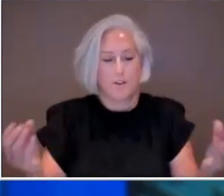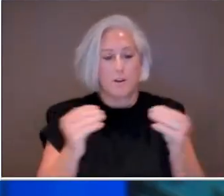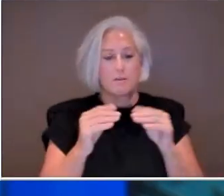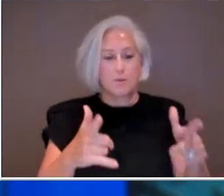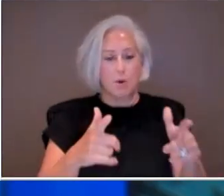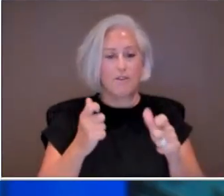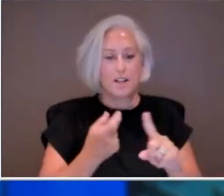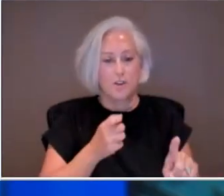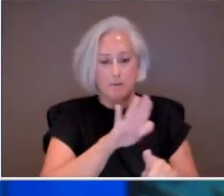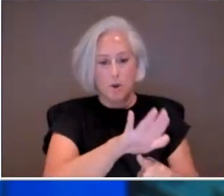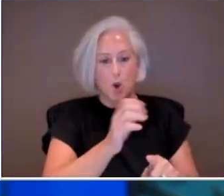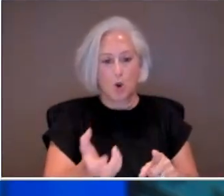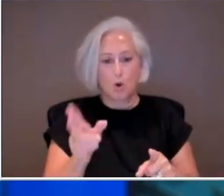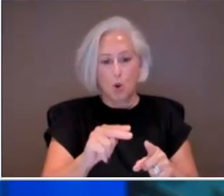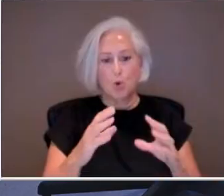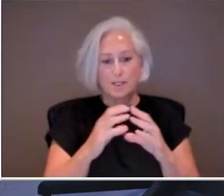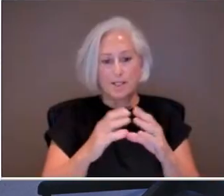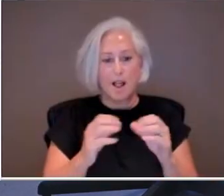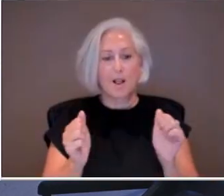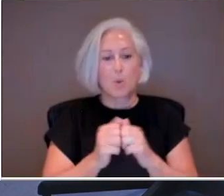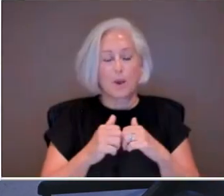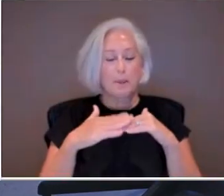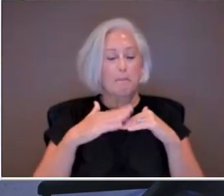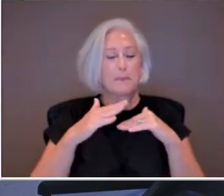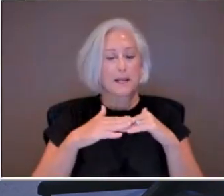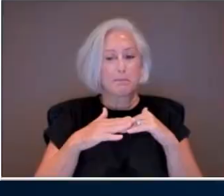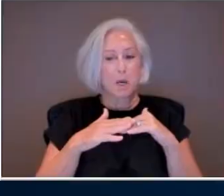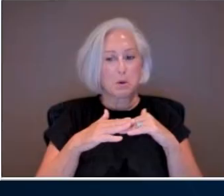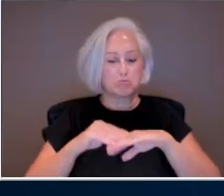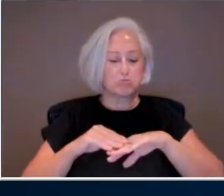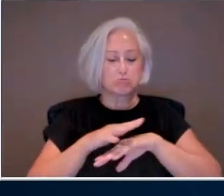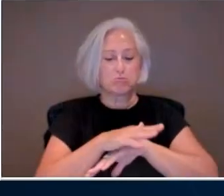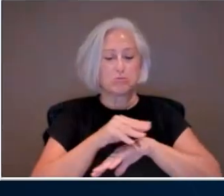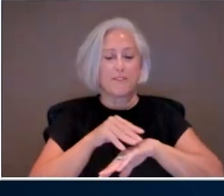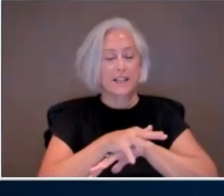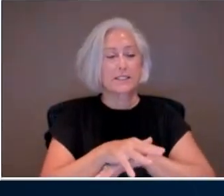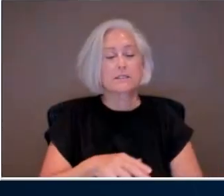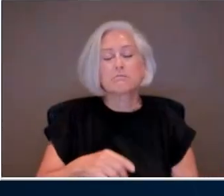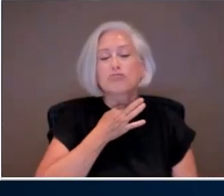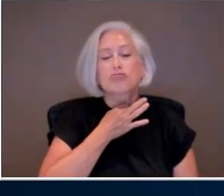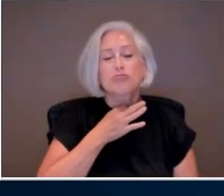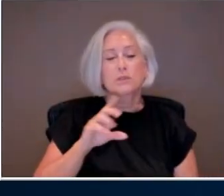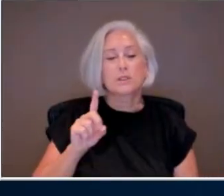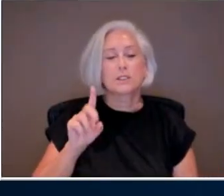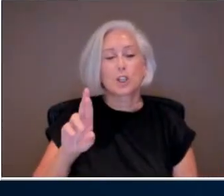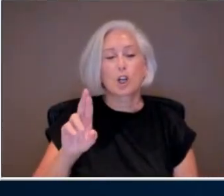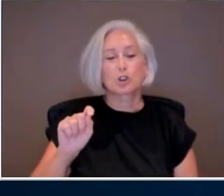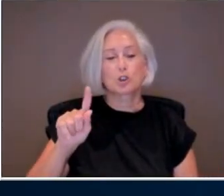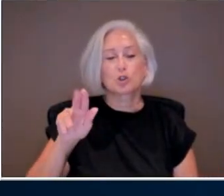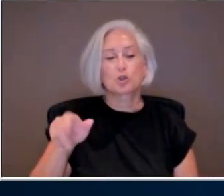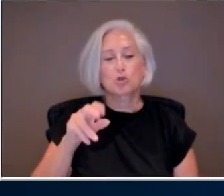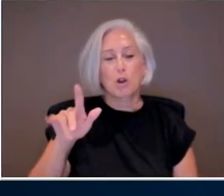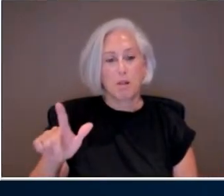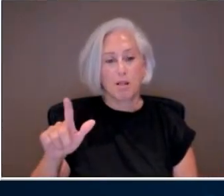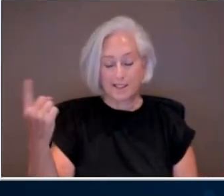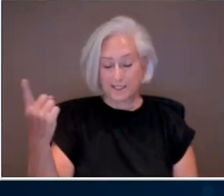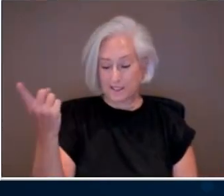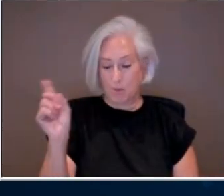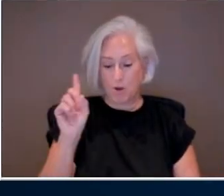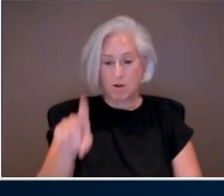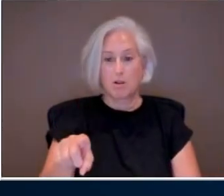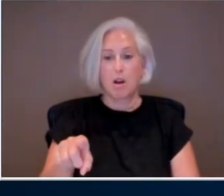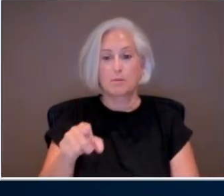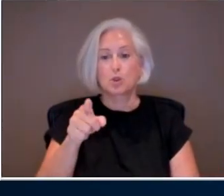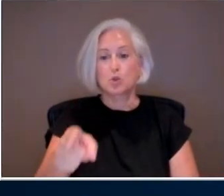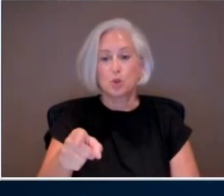side effects. Dr. Schruppel, how common is it that someone comes to you for what they think is a bone problem, an orthopedic problem,